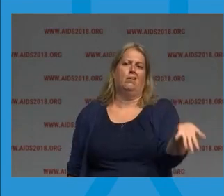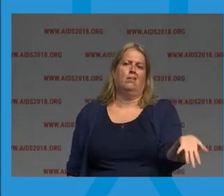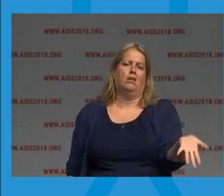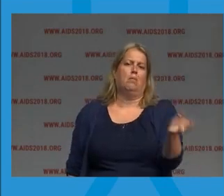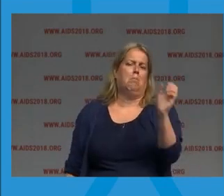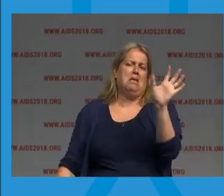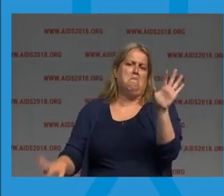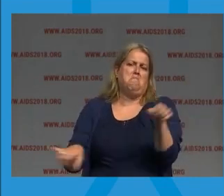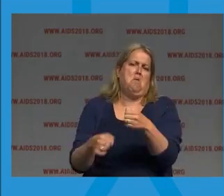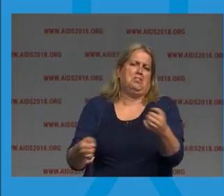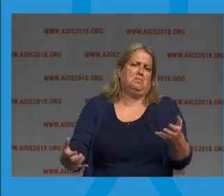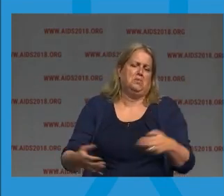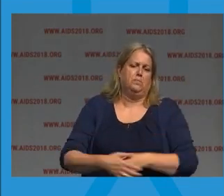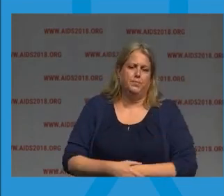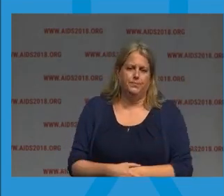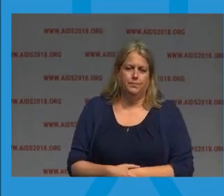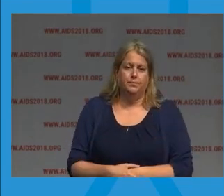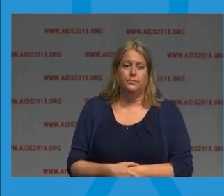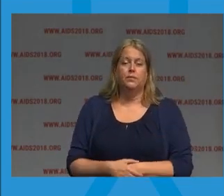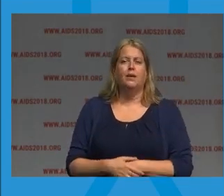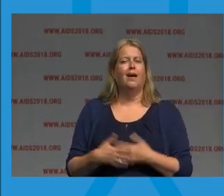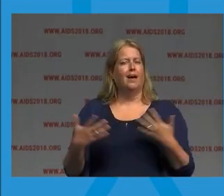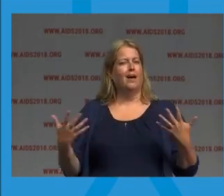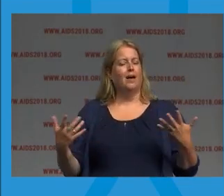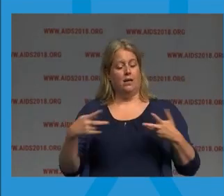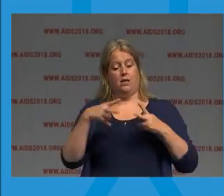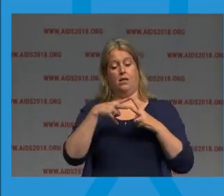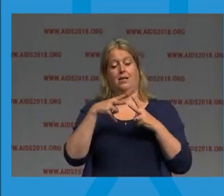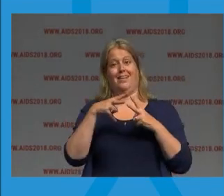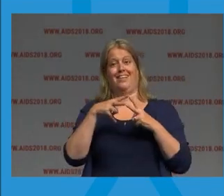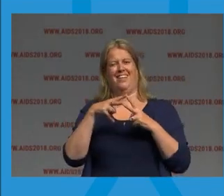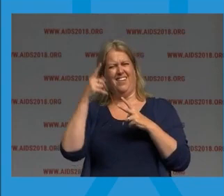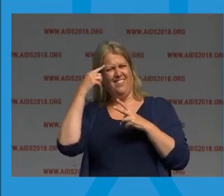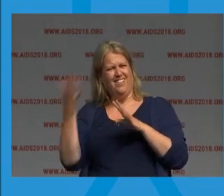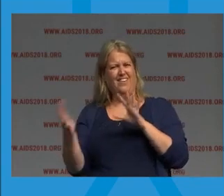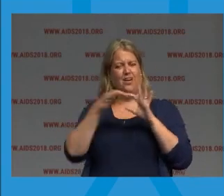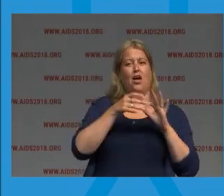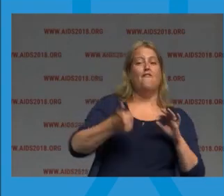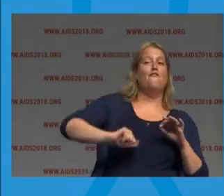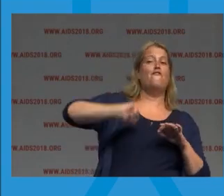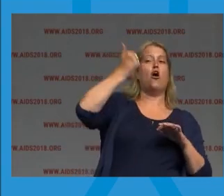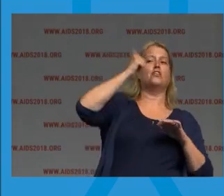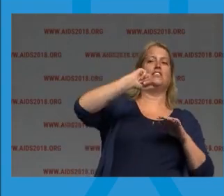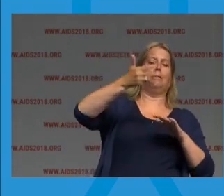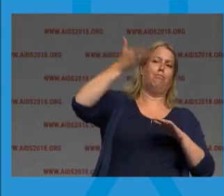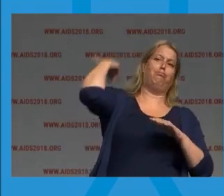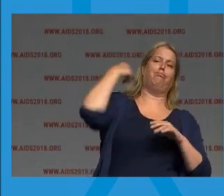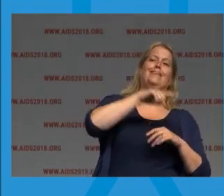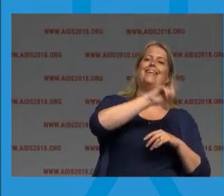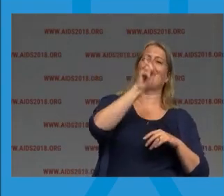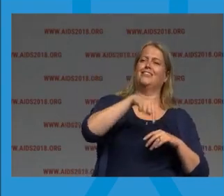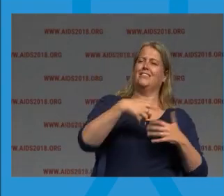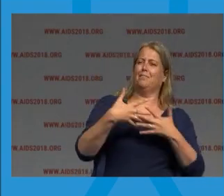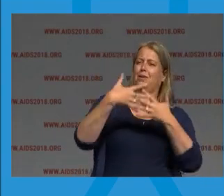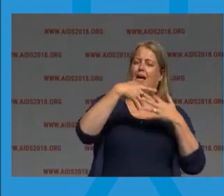almost impossible. Take back the first case we had in Texas in the US, where a man was sentenced to 35